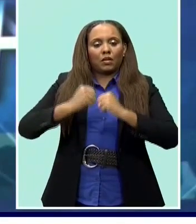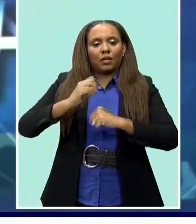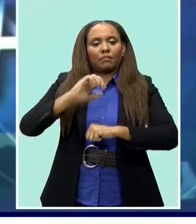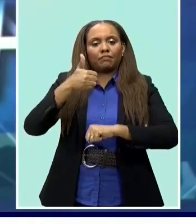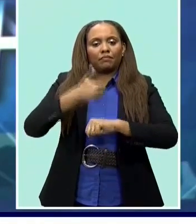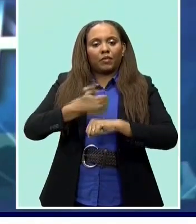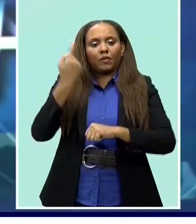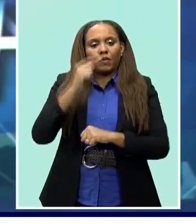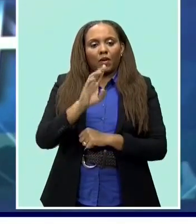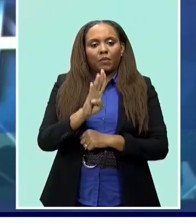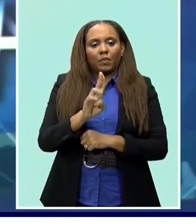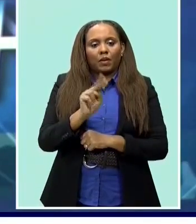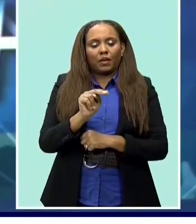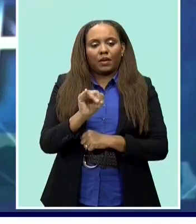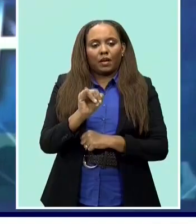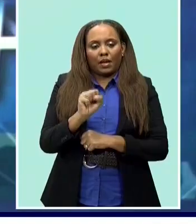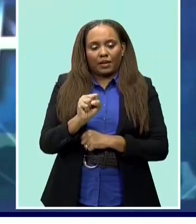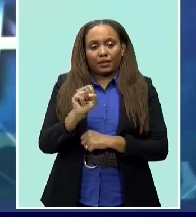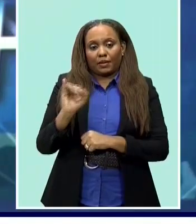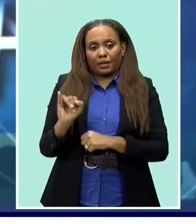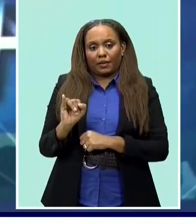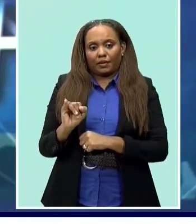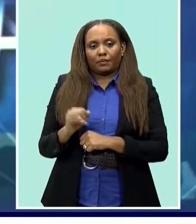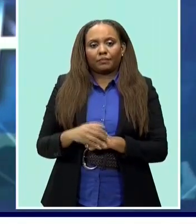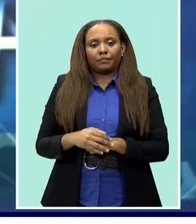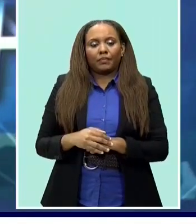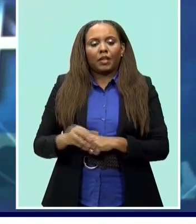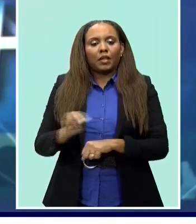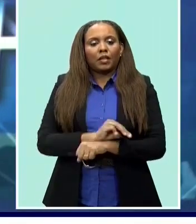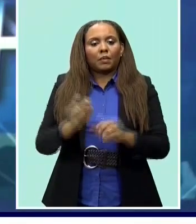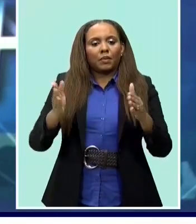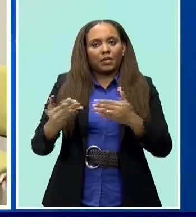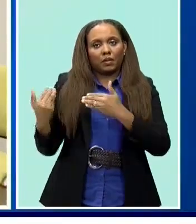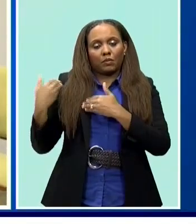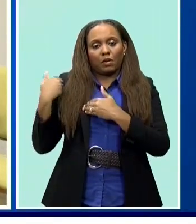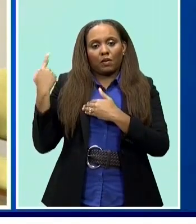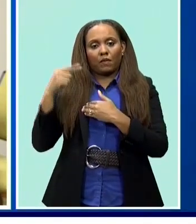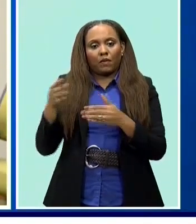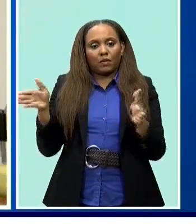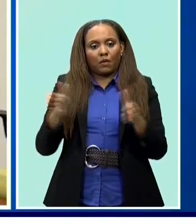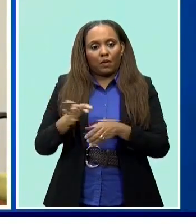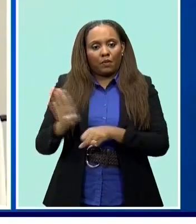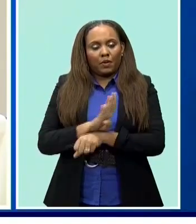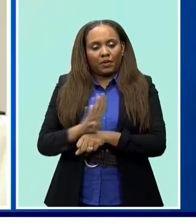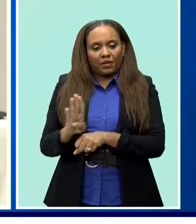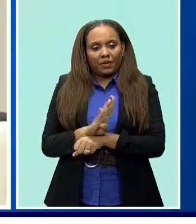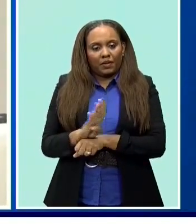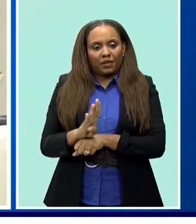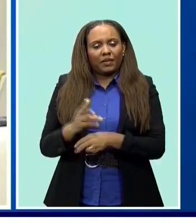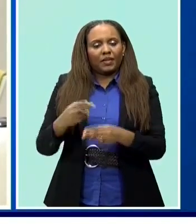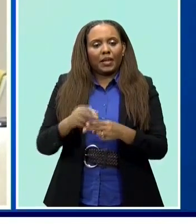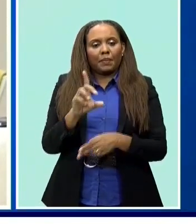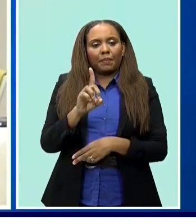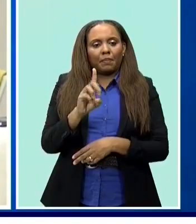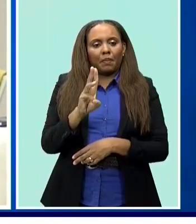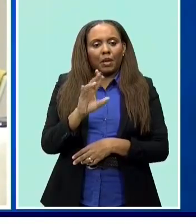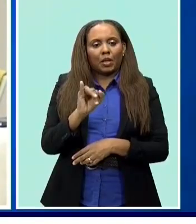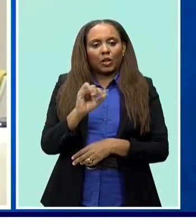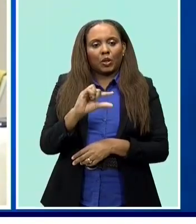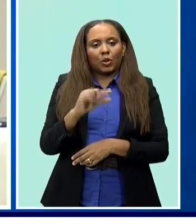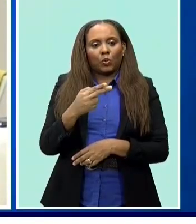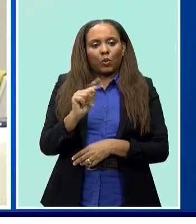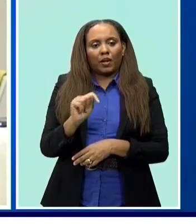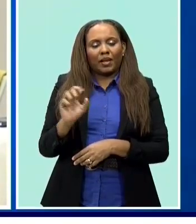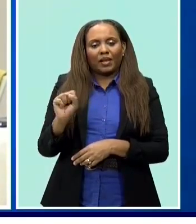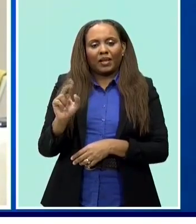National Standards Institution. The move, according to Minister of Small Business, Entrepreneurship and Commerce Dwight Sutherland, is part of efforts to